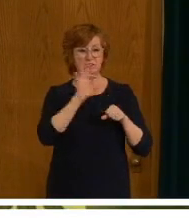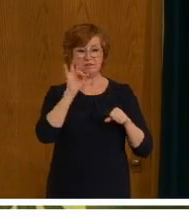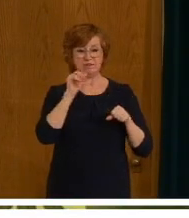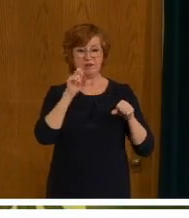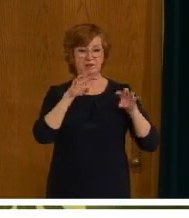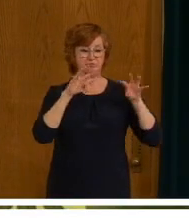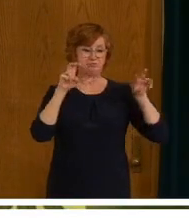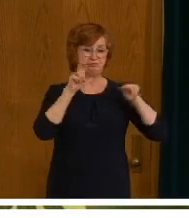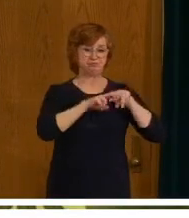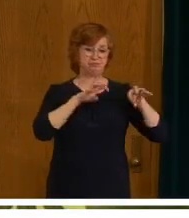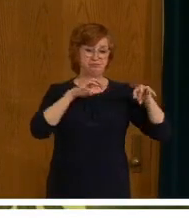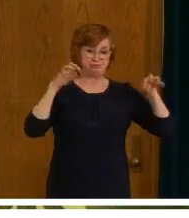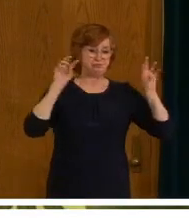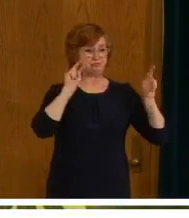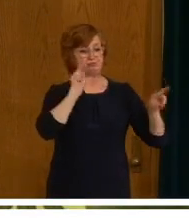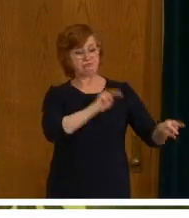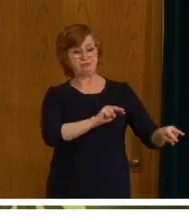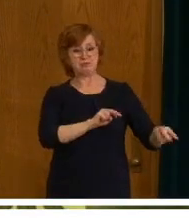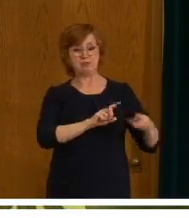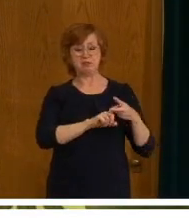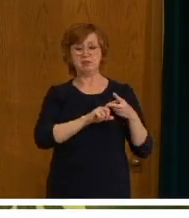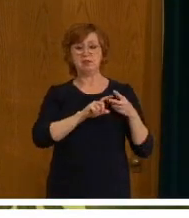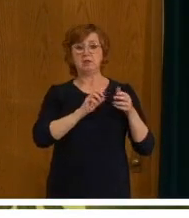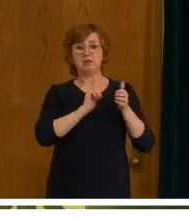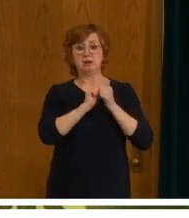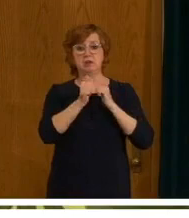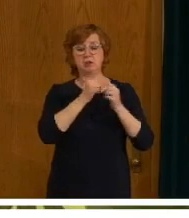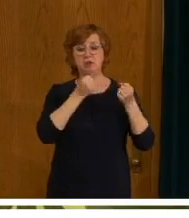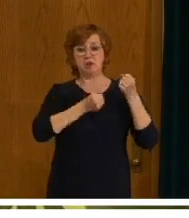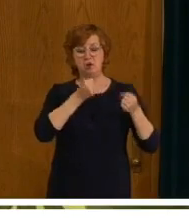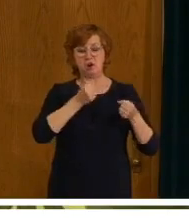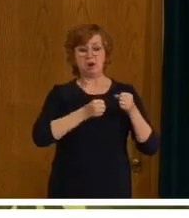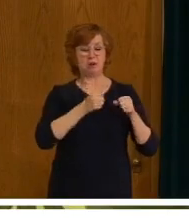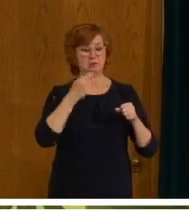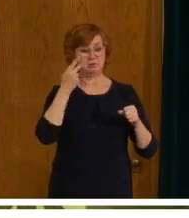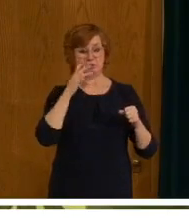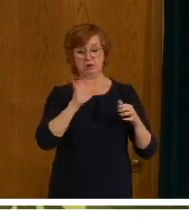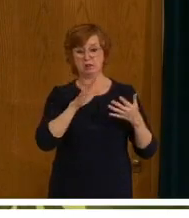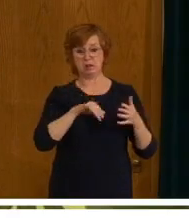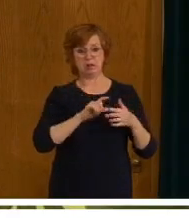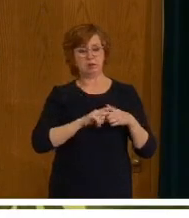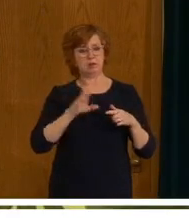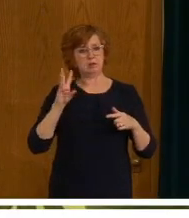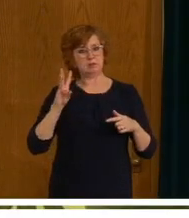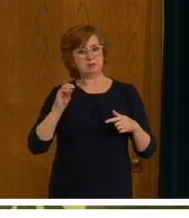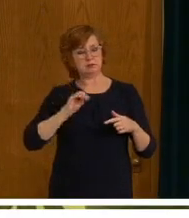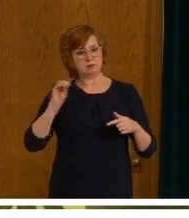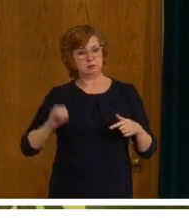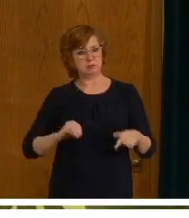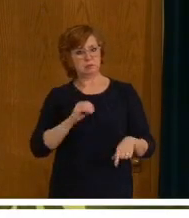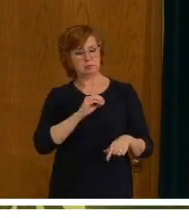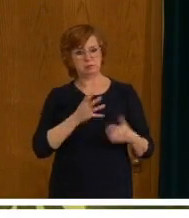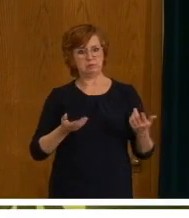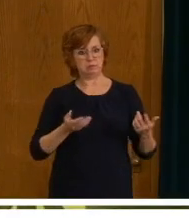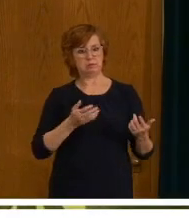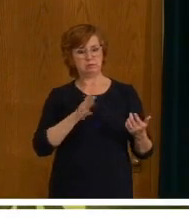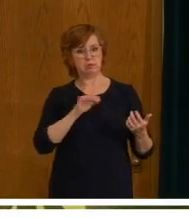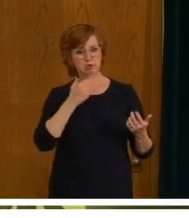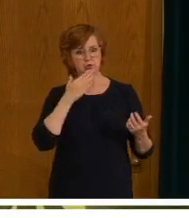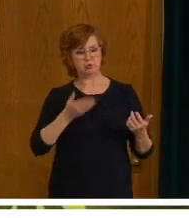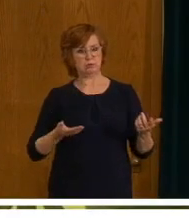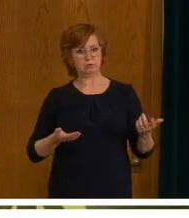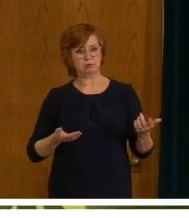U.S., with even lower first dose rates than we are at here today, never mind where we will be at on July 11th when the